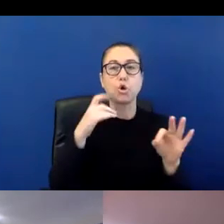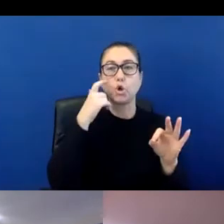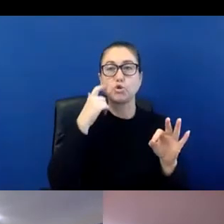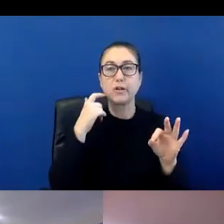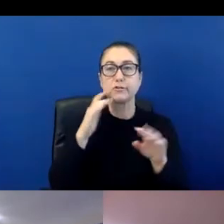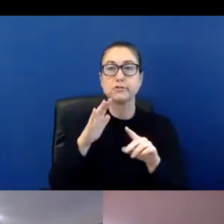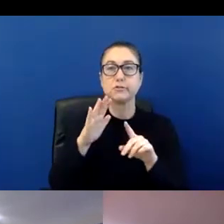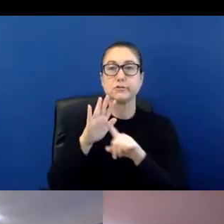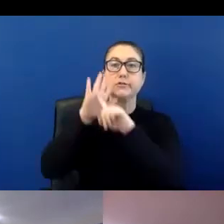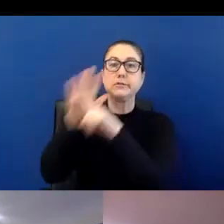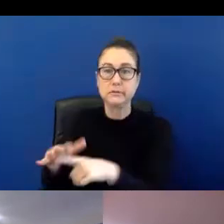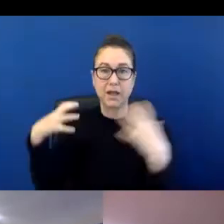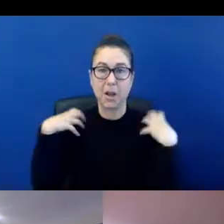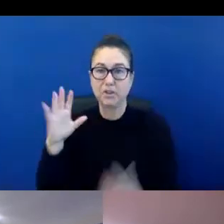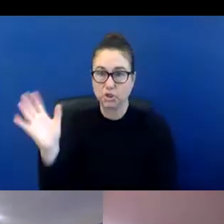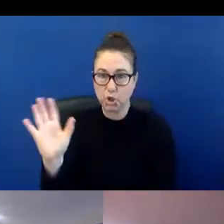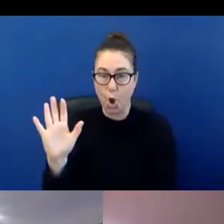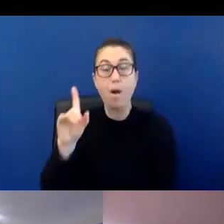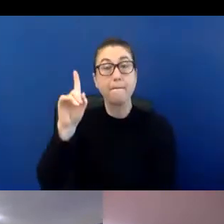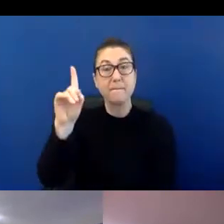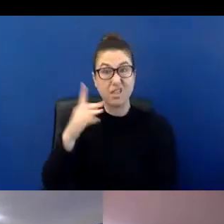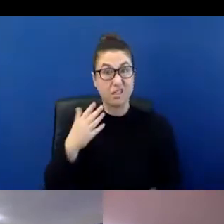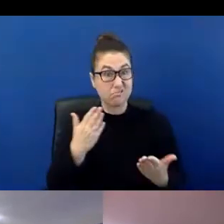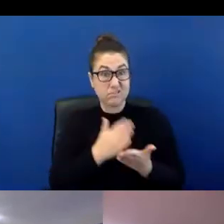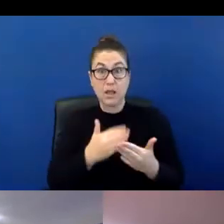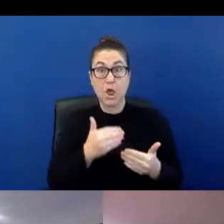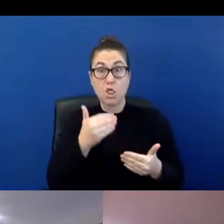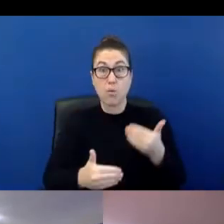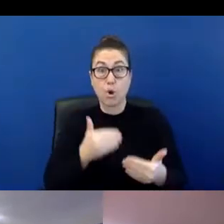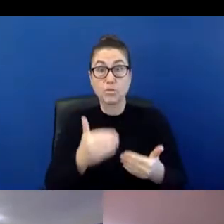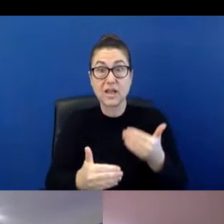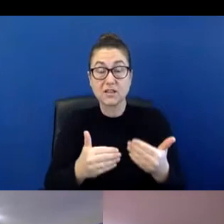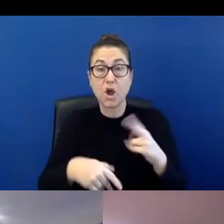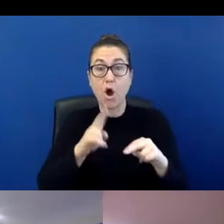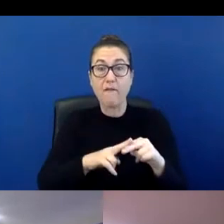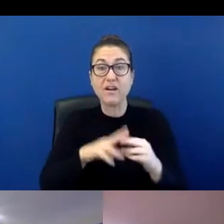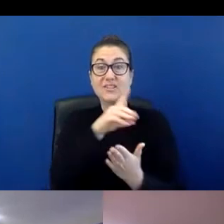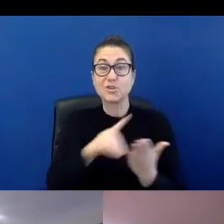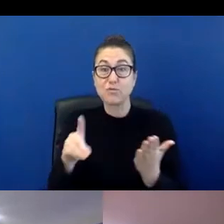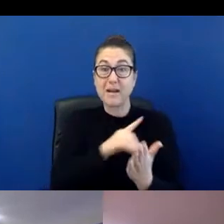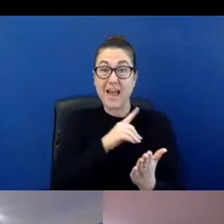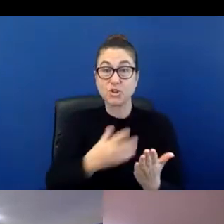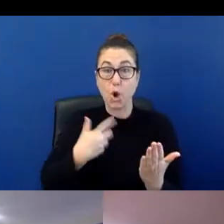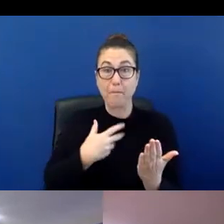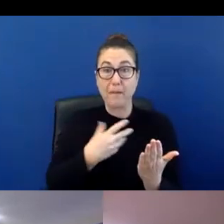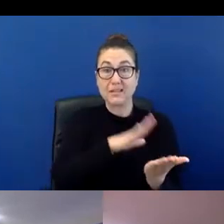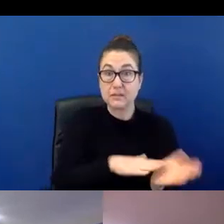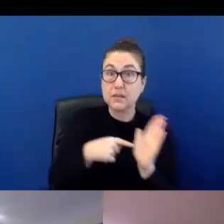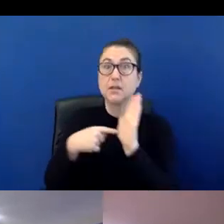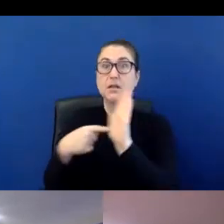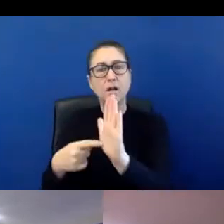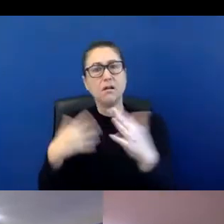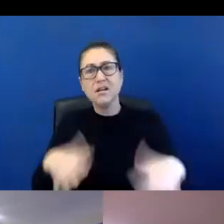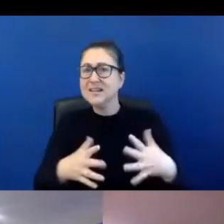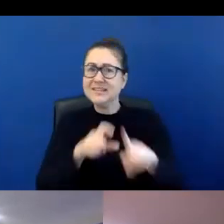disrespectful to the Commission, but the process of going through the process of lodging discrimination complaints is difficult enough as it is. And